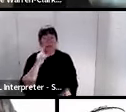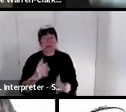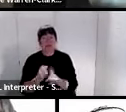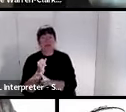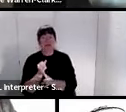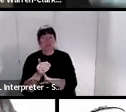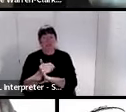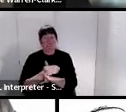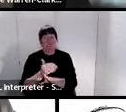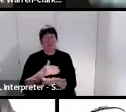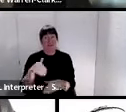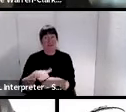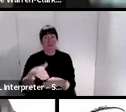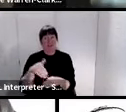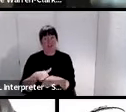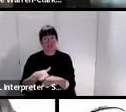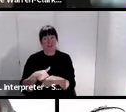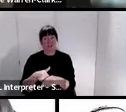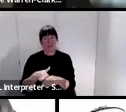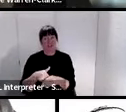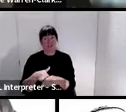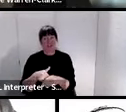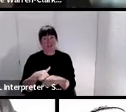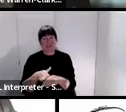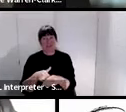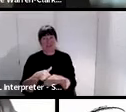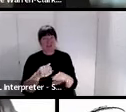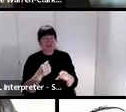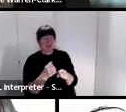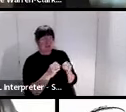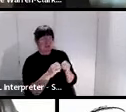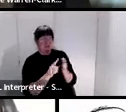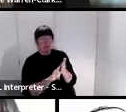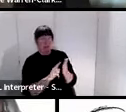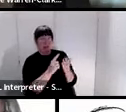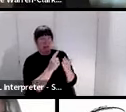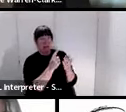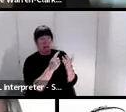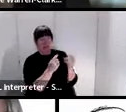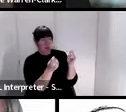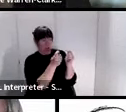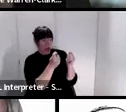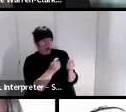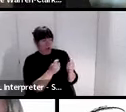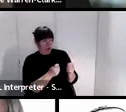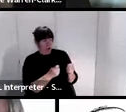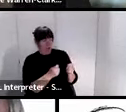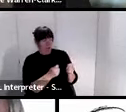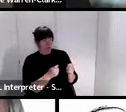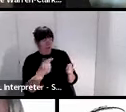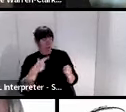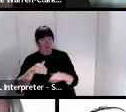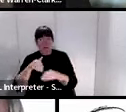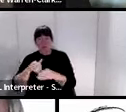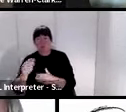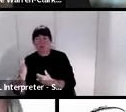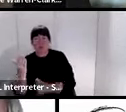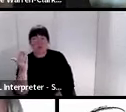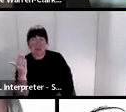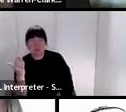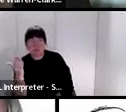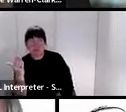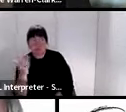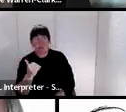for us to make a bill with all of those changes in that time frame? That's the first question. There might